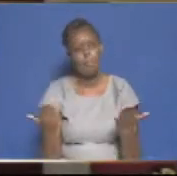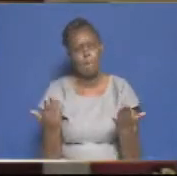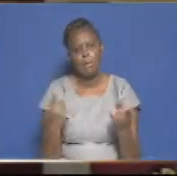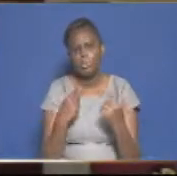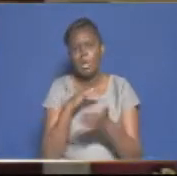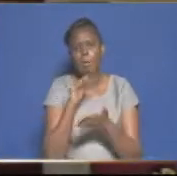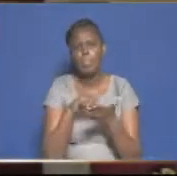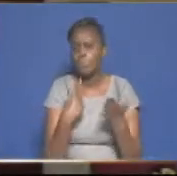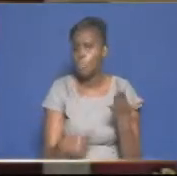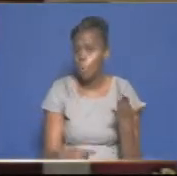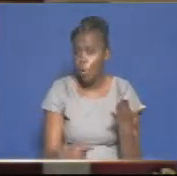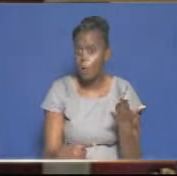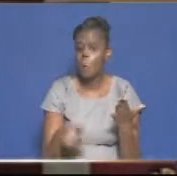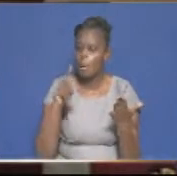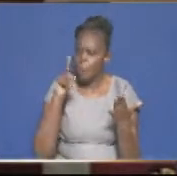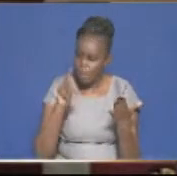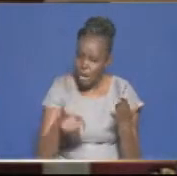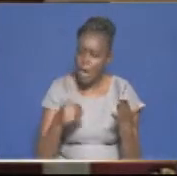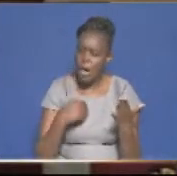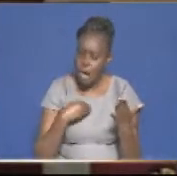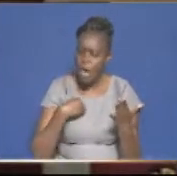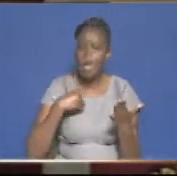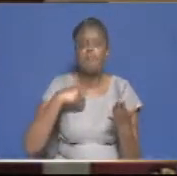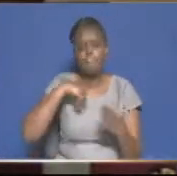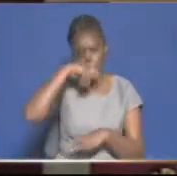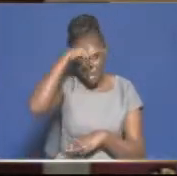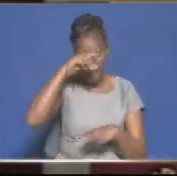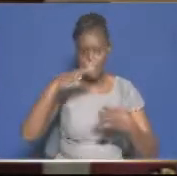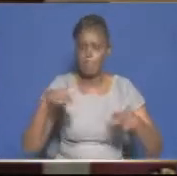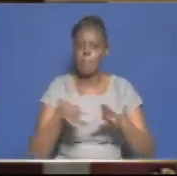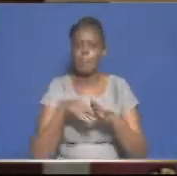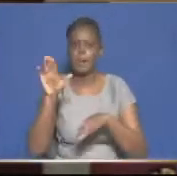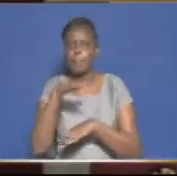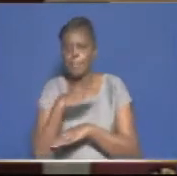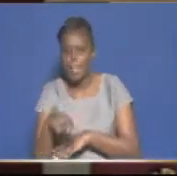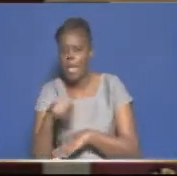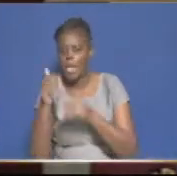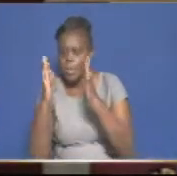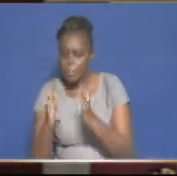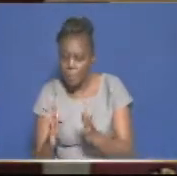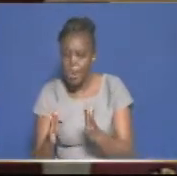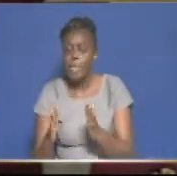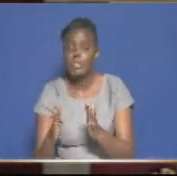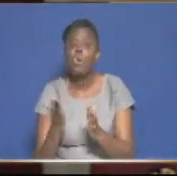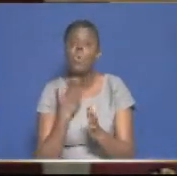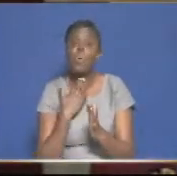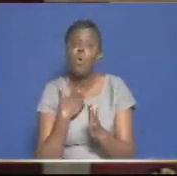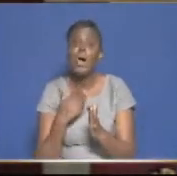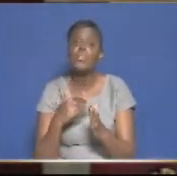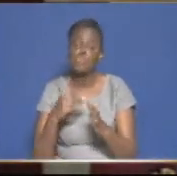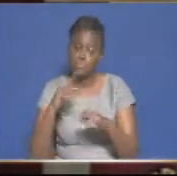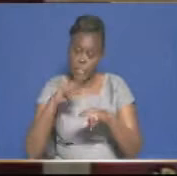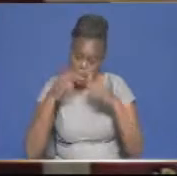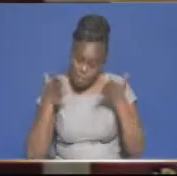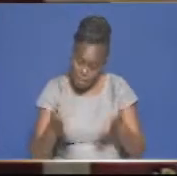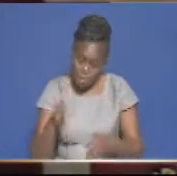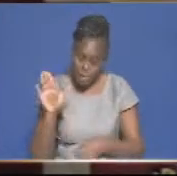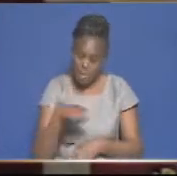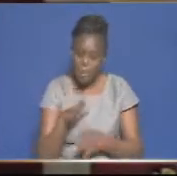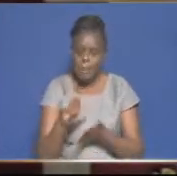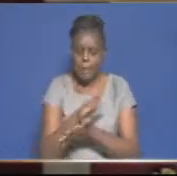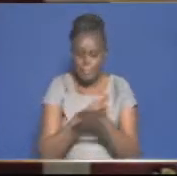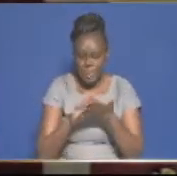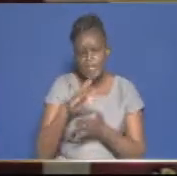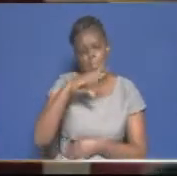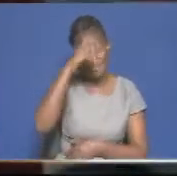talking about? We must have educated members of parliament in this house. Anybody who aspires to sit in this dignified house, Mr. Speaker, must have a basic